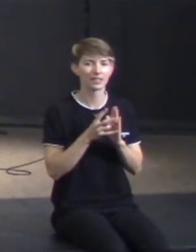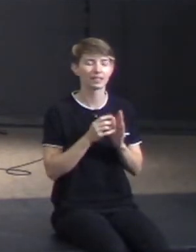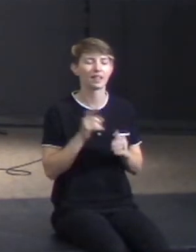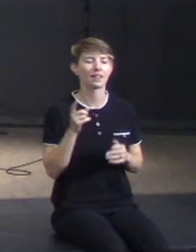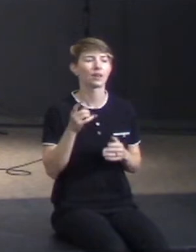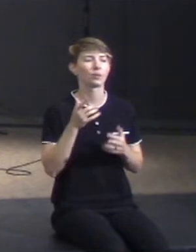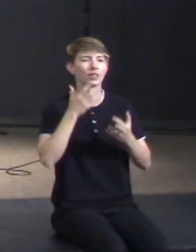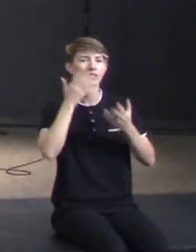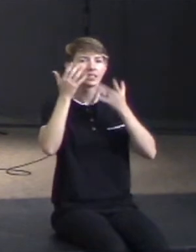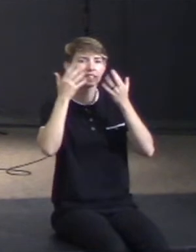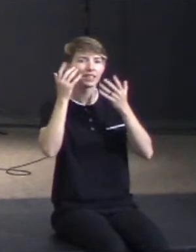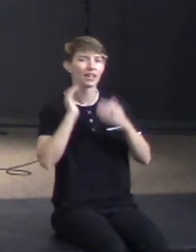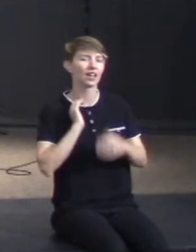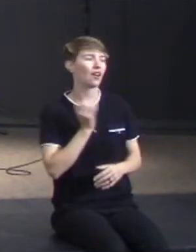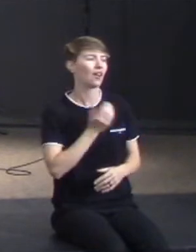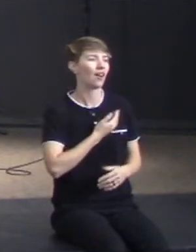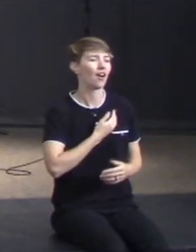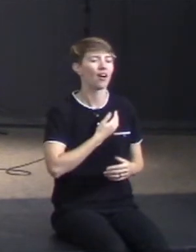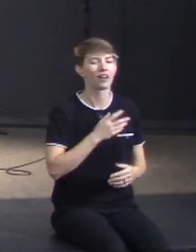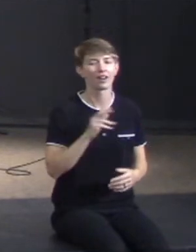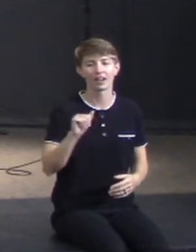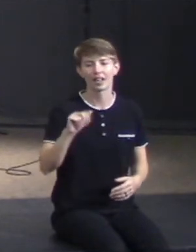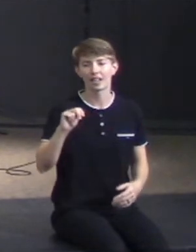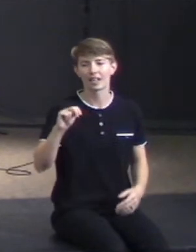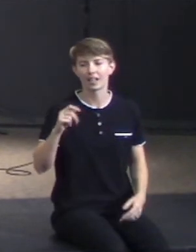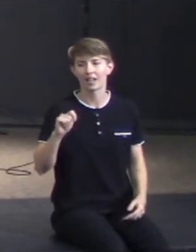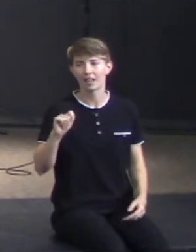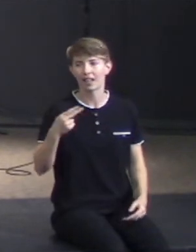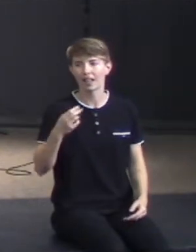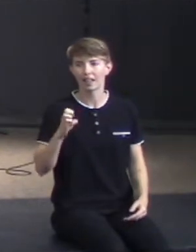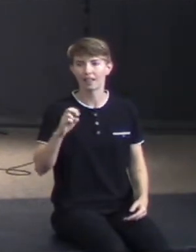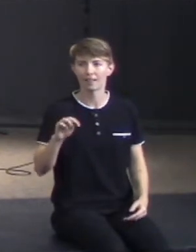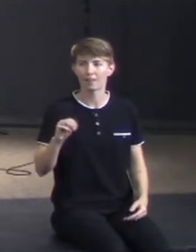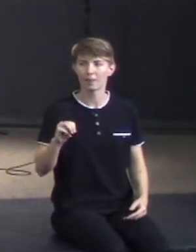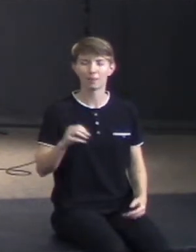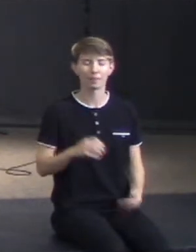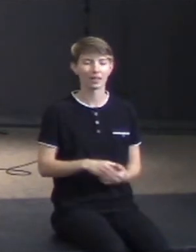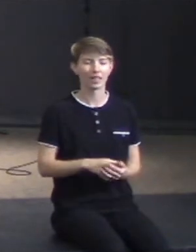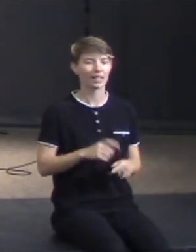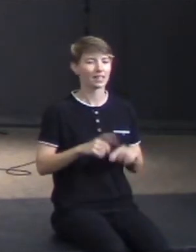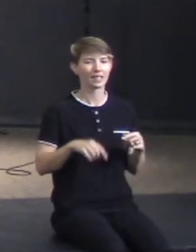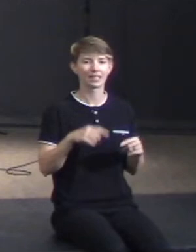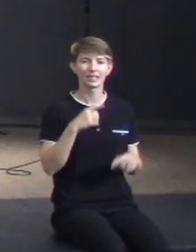But I can't say it's our anthem anymore. It's their anthem.